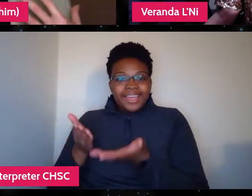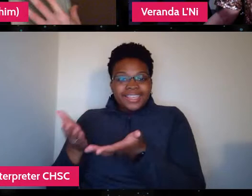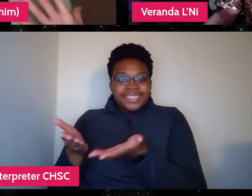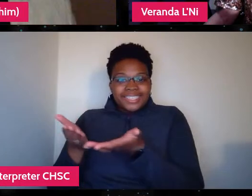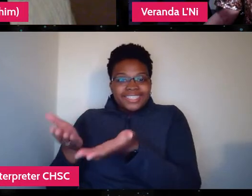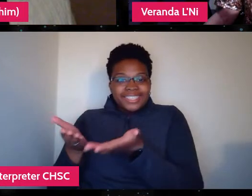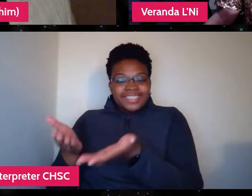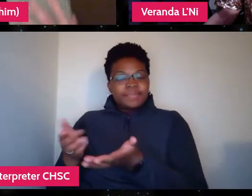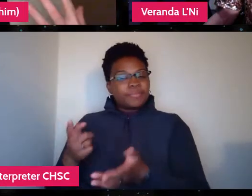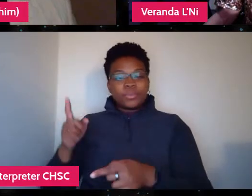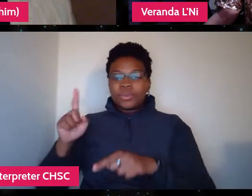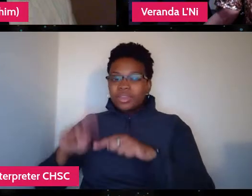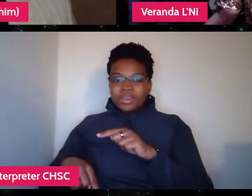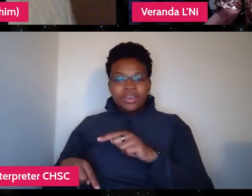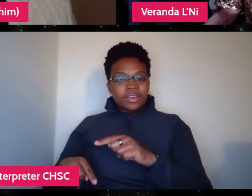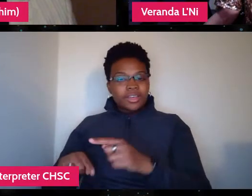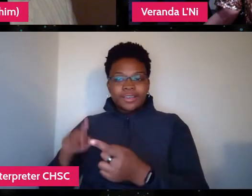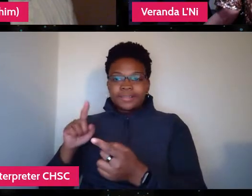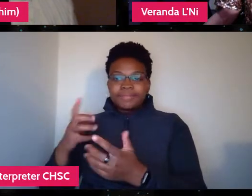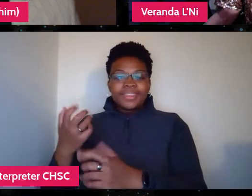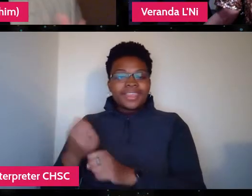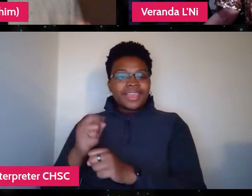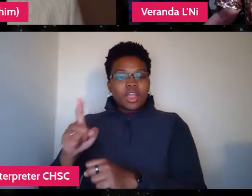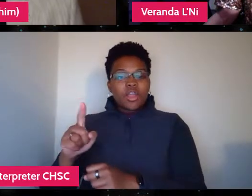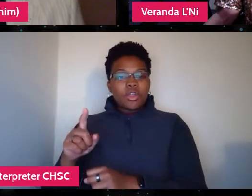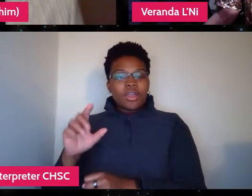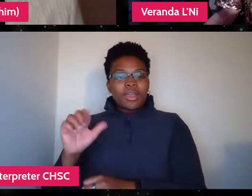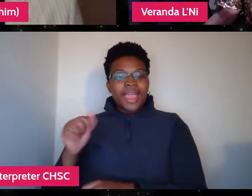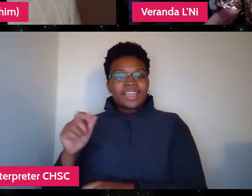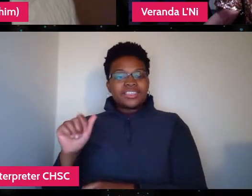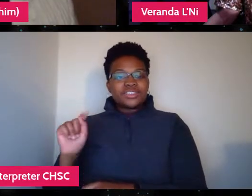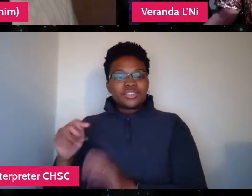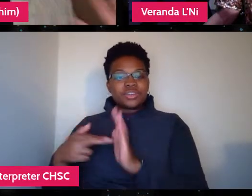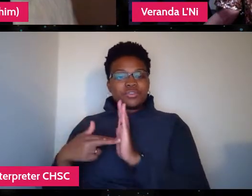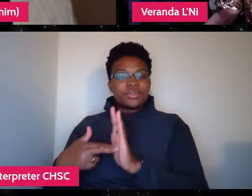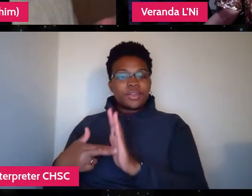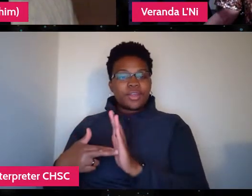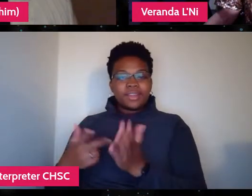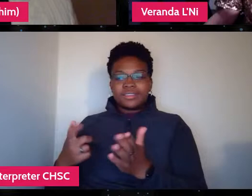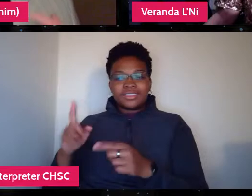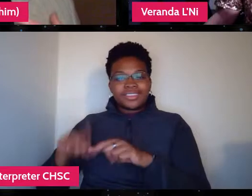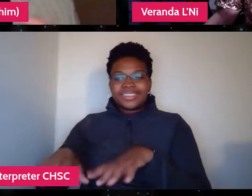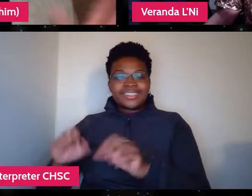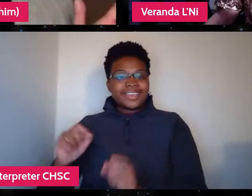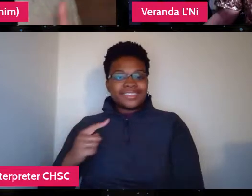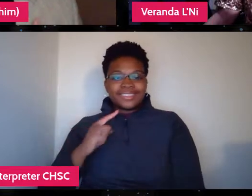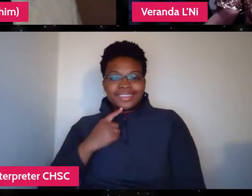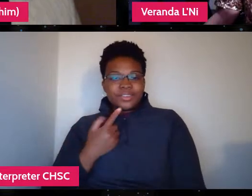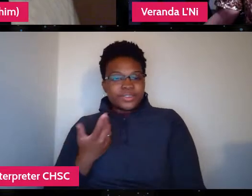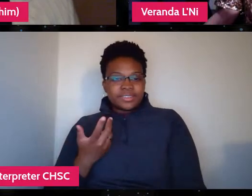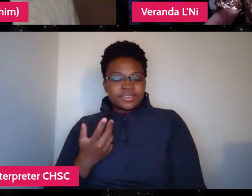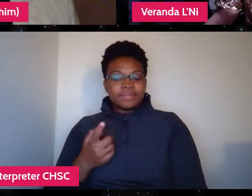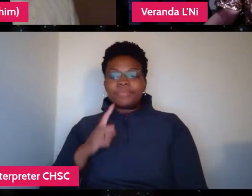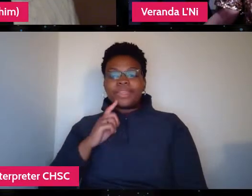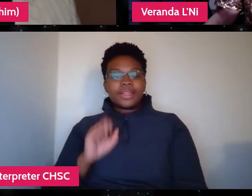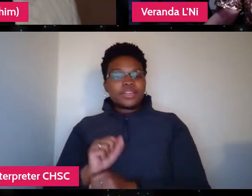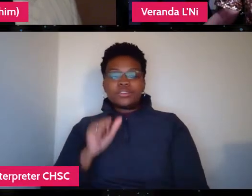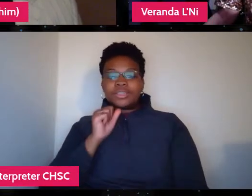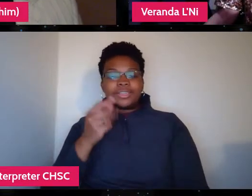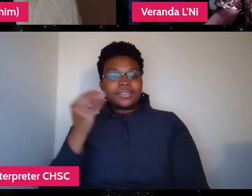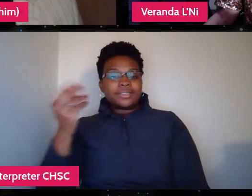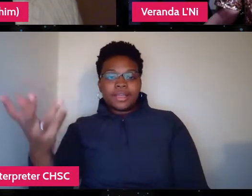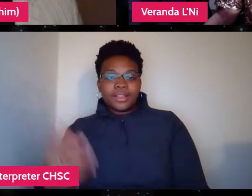We could never get her agent to take it seriously, you know. Like, they literally just didn't even tell her about